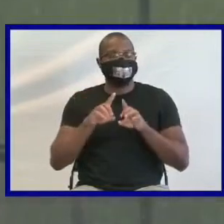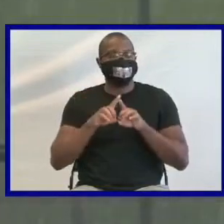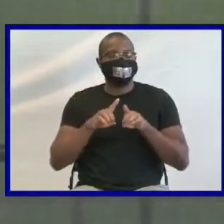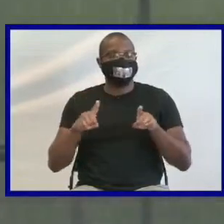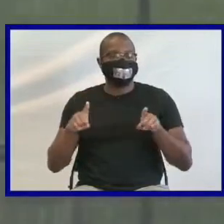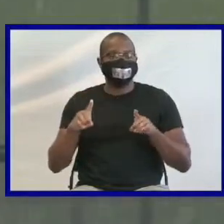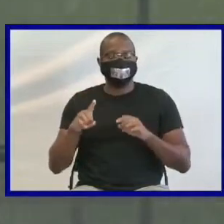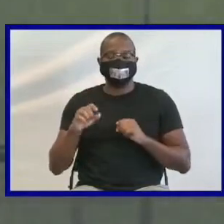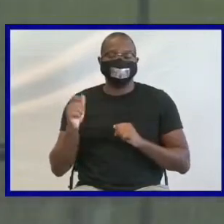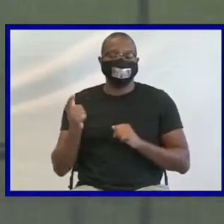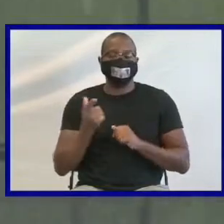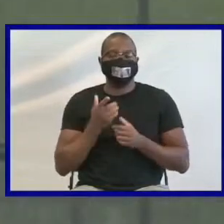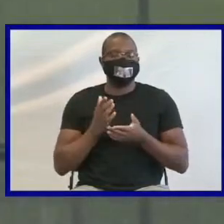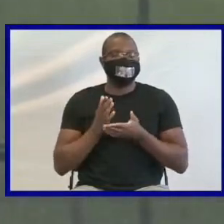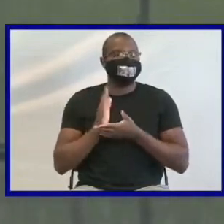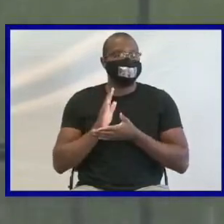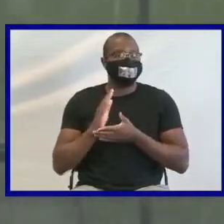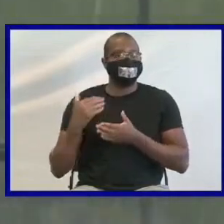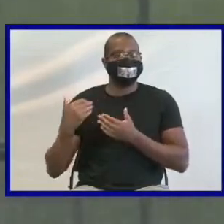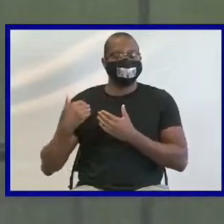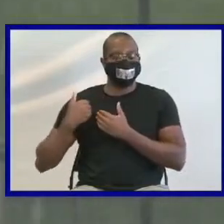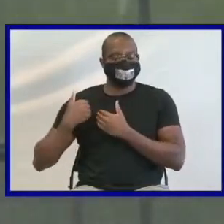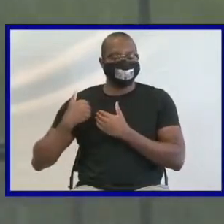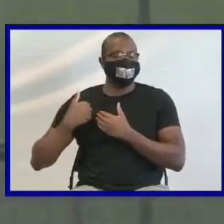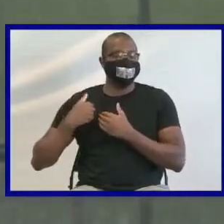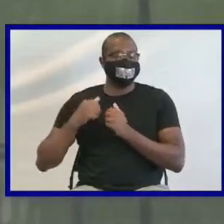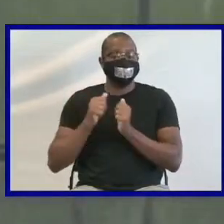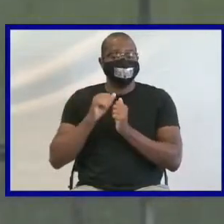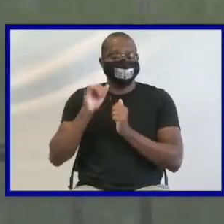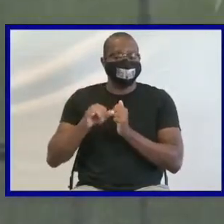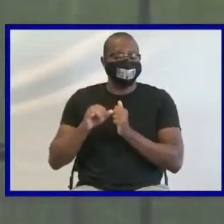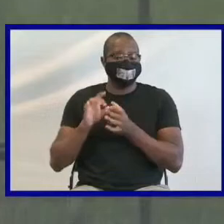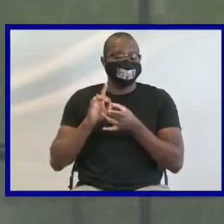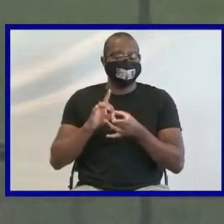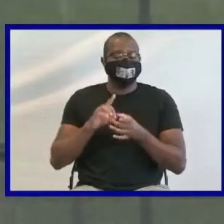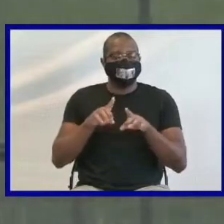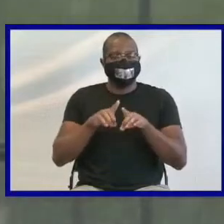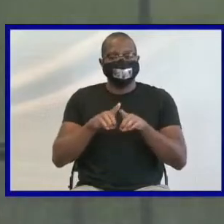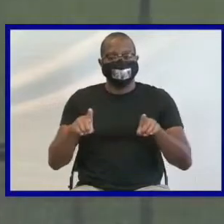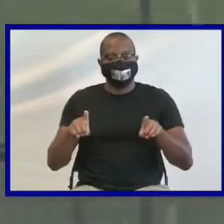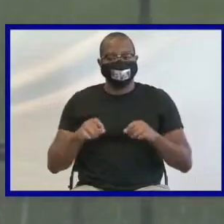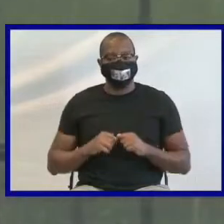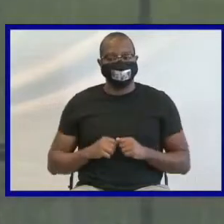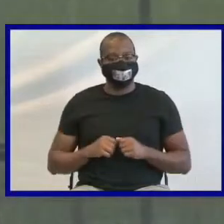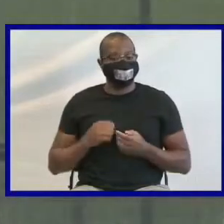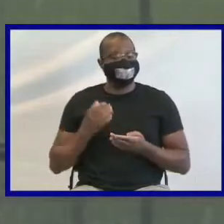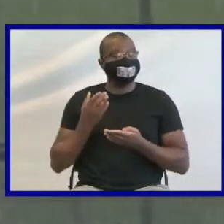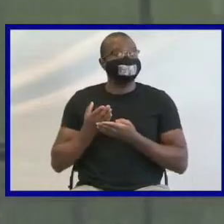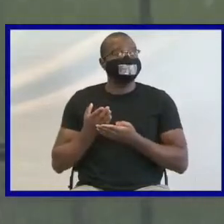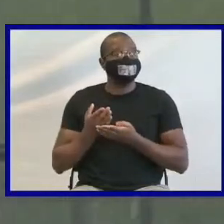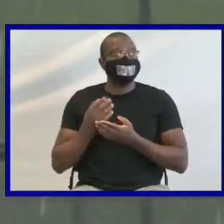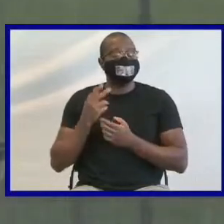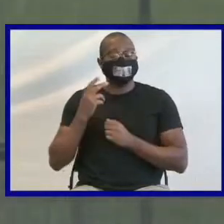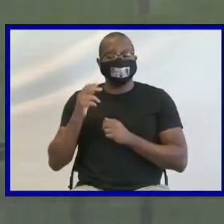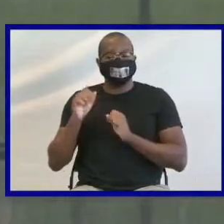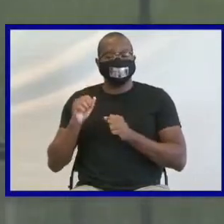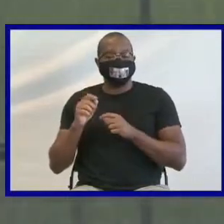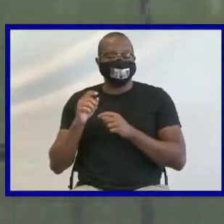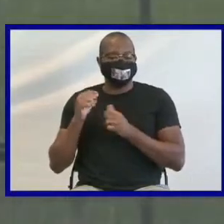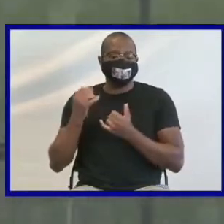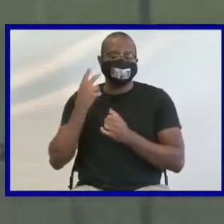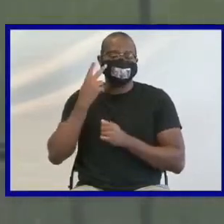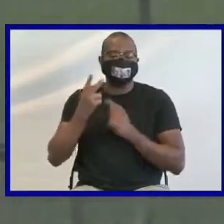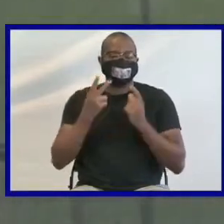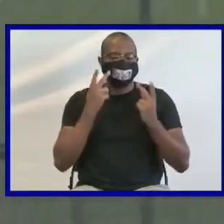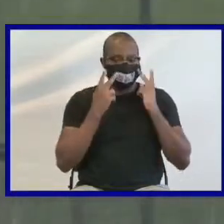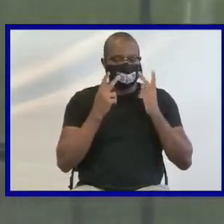of the rights, privileges, duties, and responsibilities of that degree. As evidence of this achievement, you will now receive the appropriate